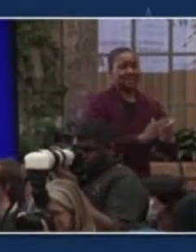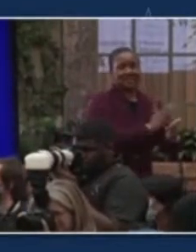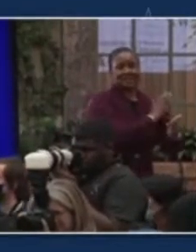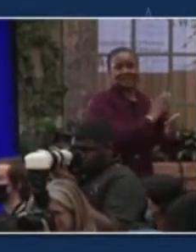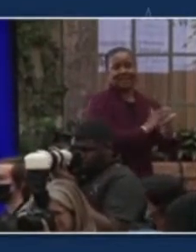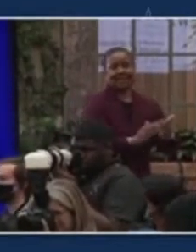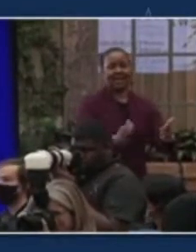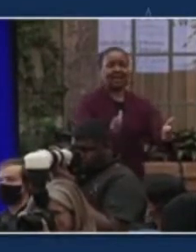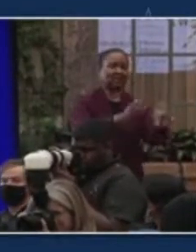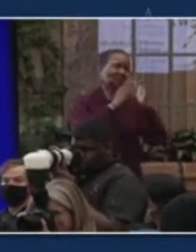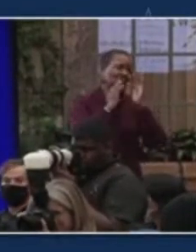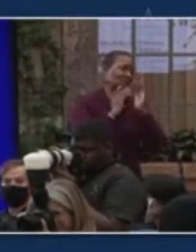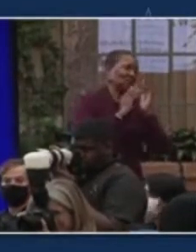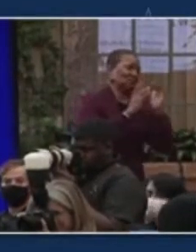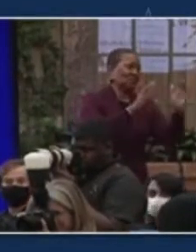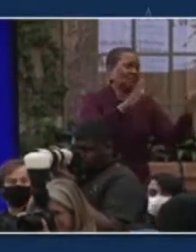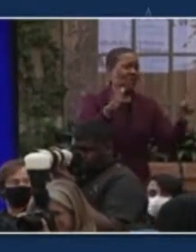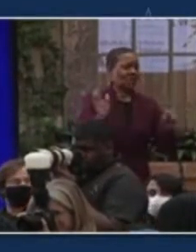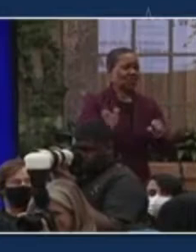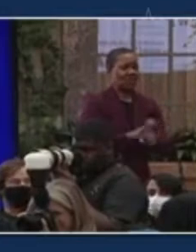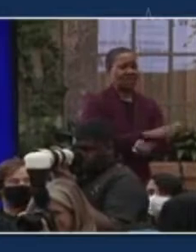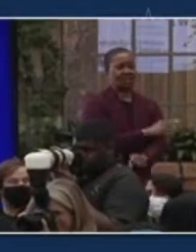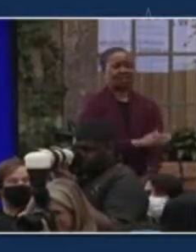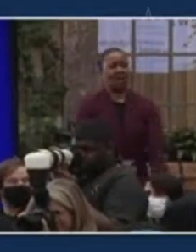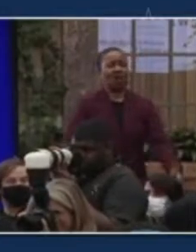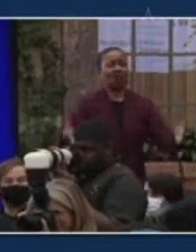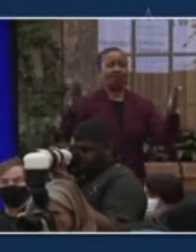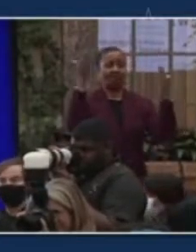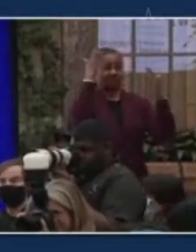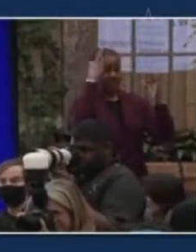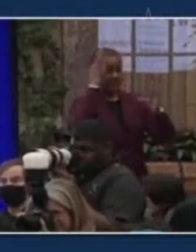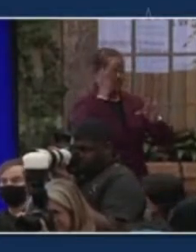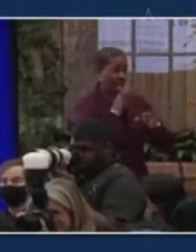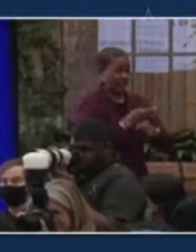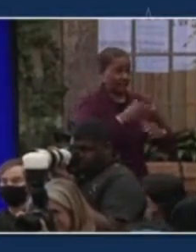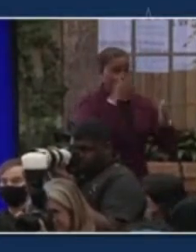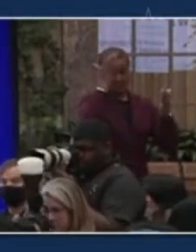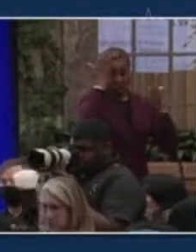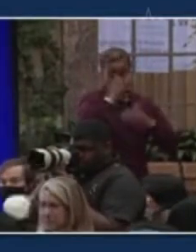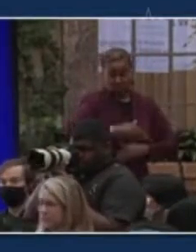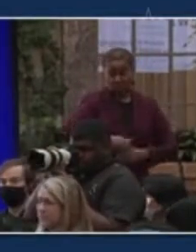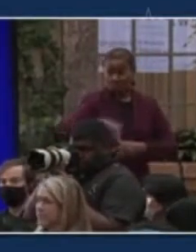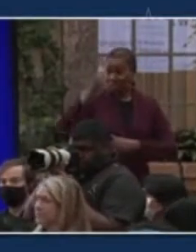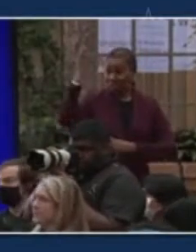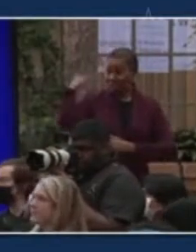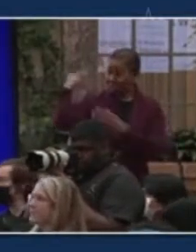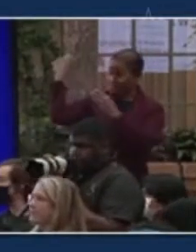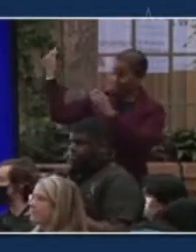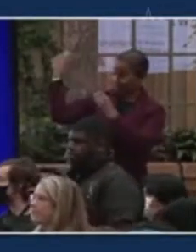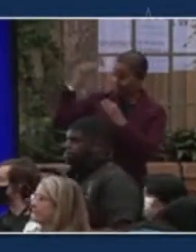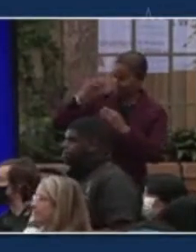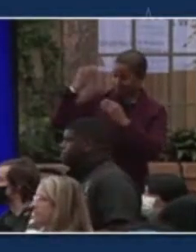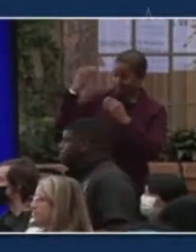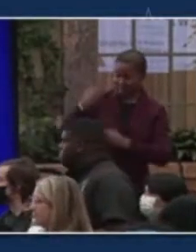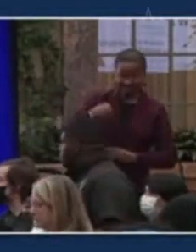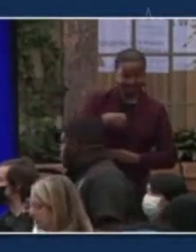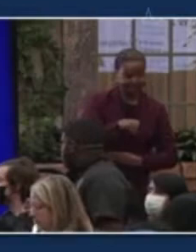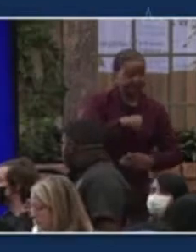Sing a song full of the faith that the dark past has taught